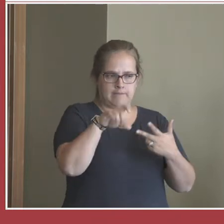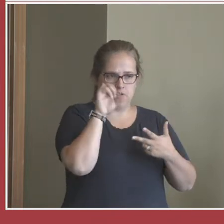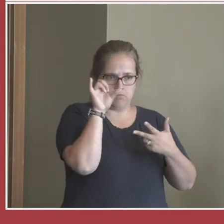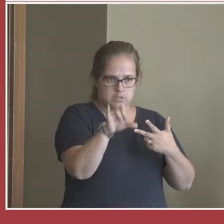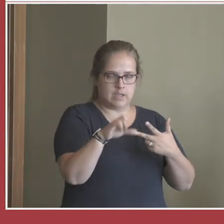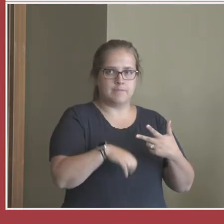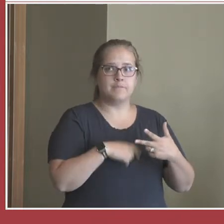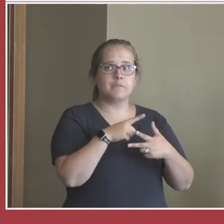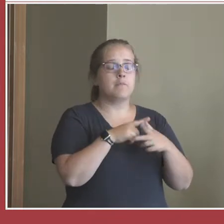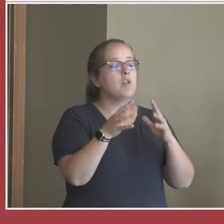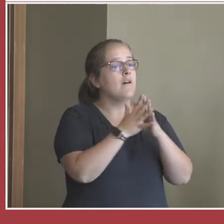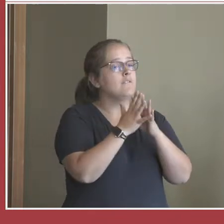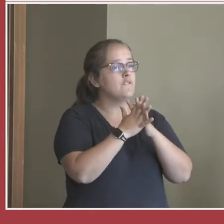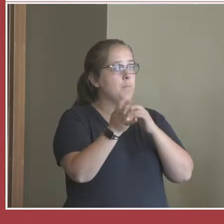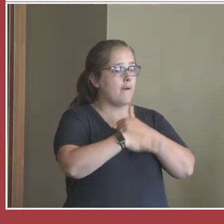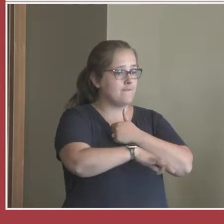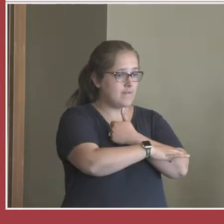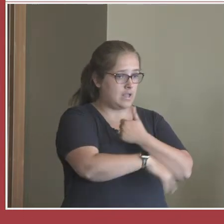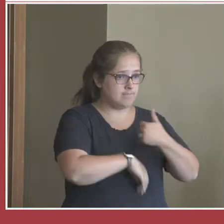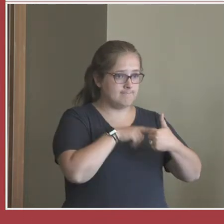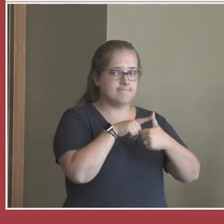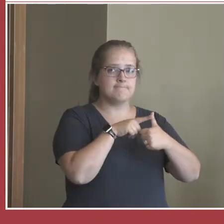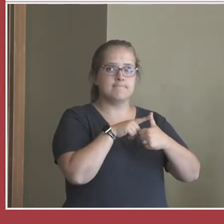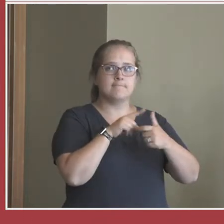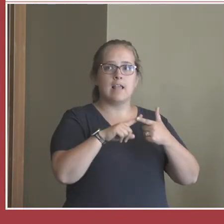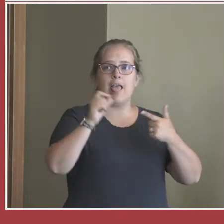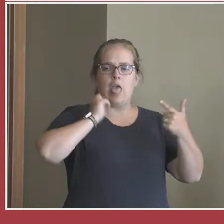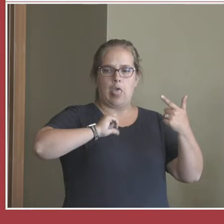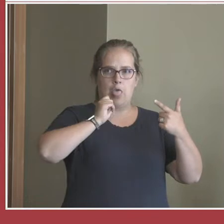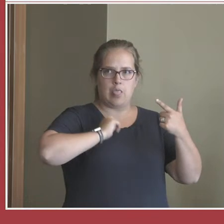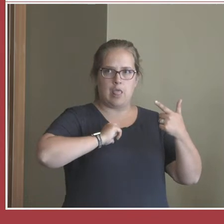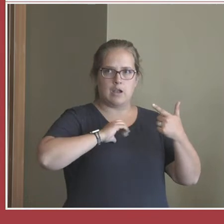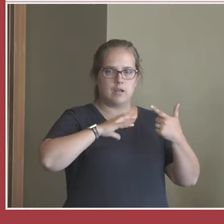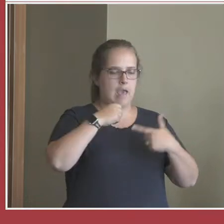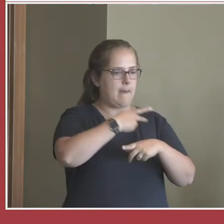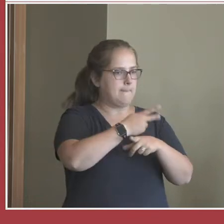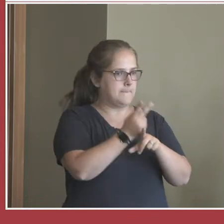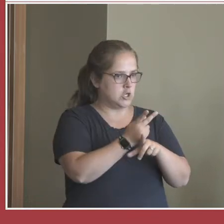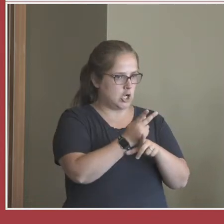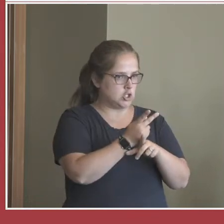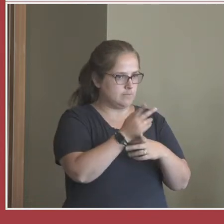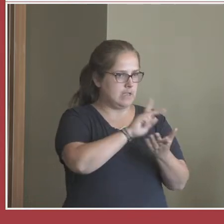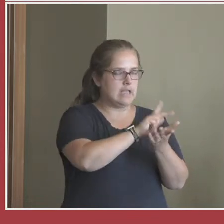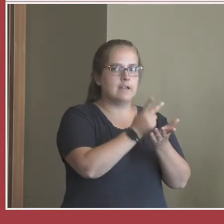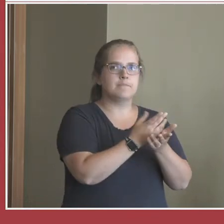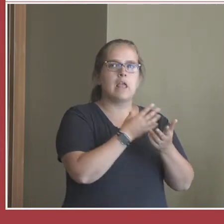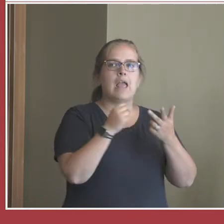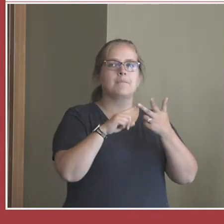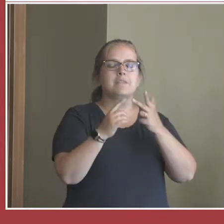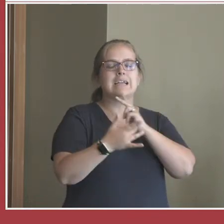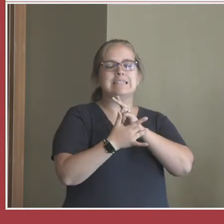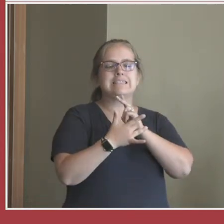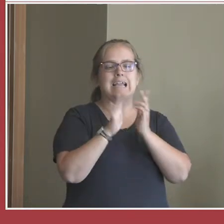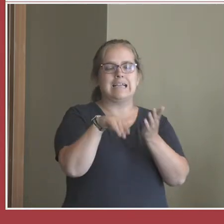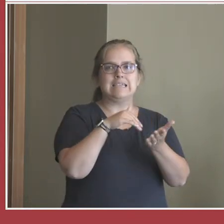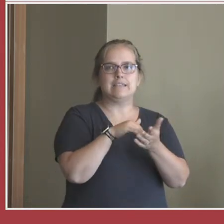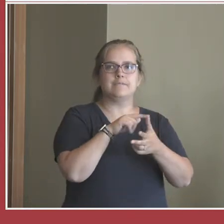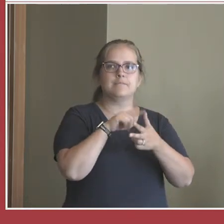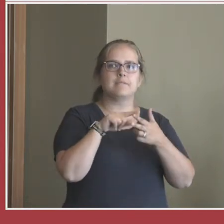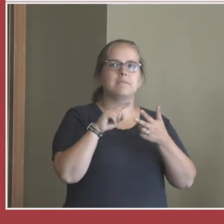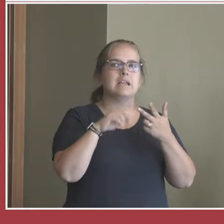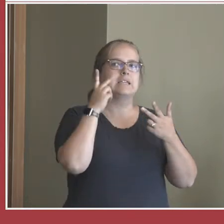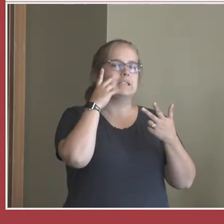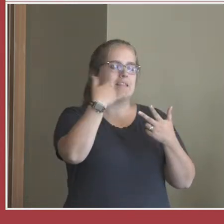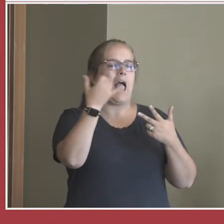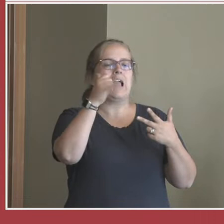stay: the football field, the theater and production kitchen, and the tech center. And you can see those are highlighted.